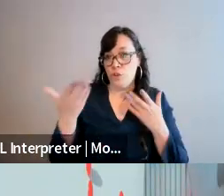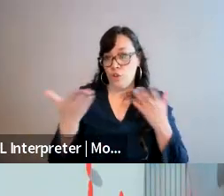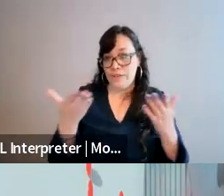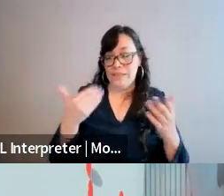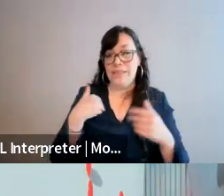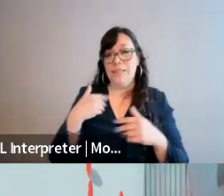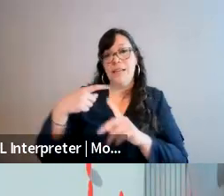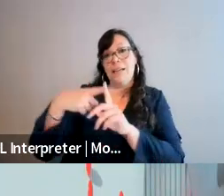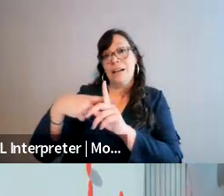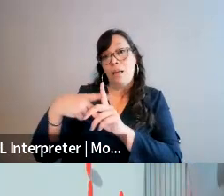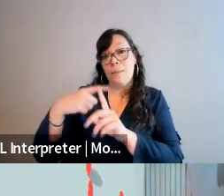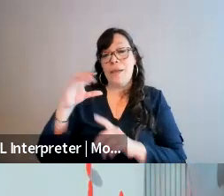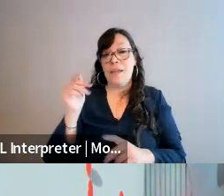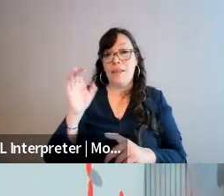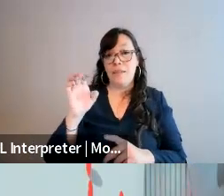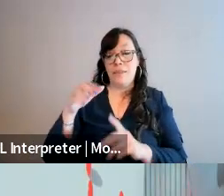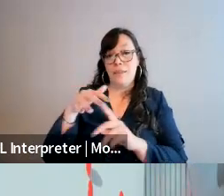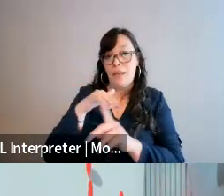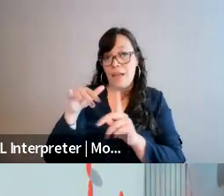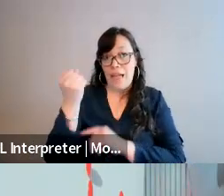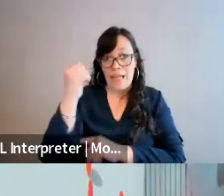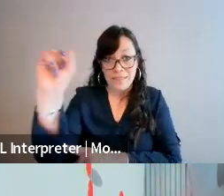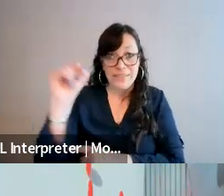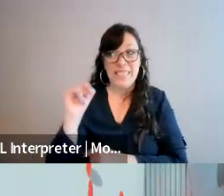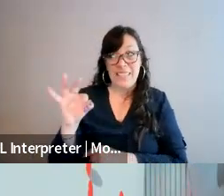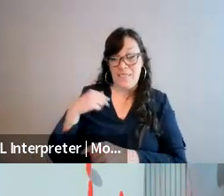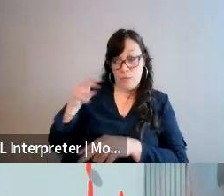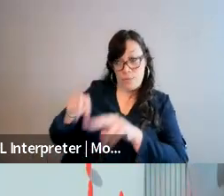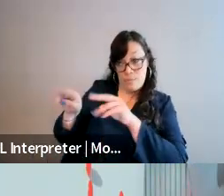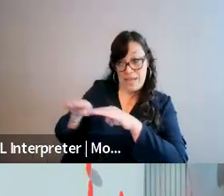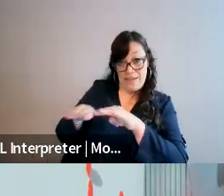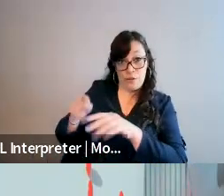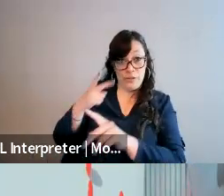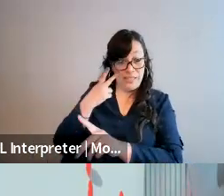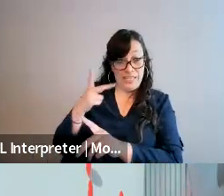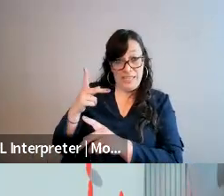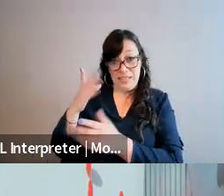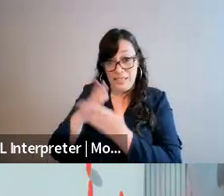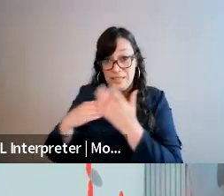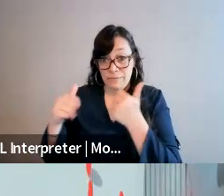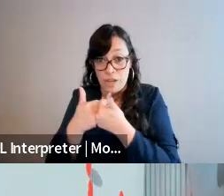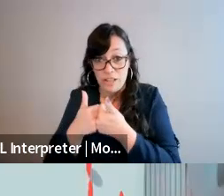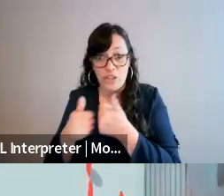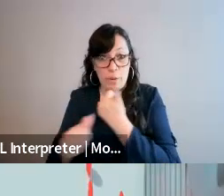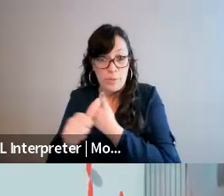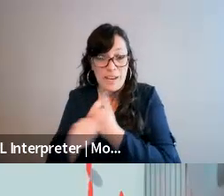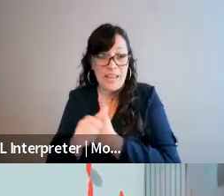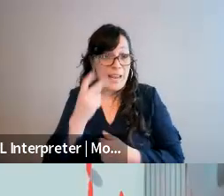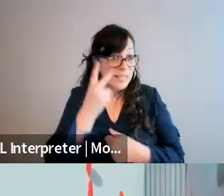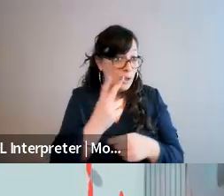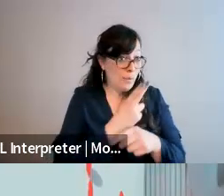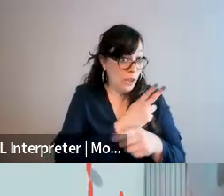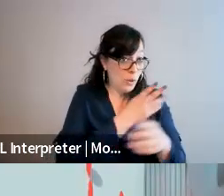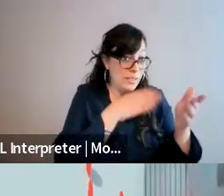being pathologized in some way, particularly if their behaviors are seen as in some way challenging or threatening. And I saw it being used